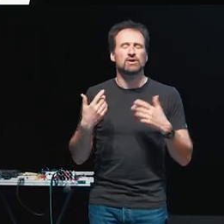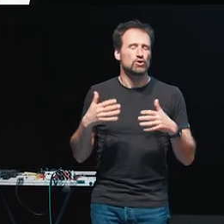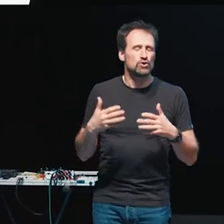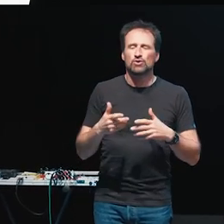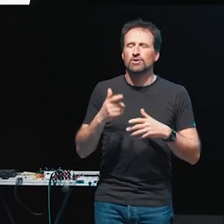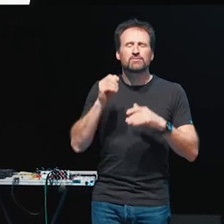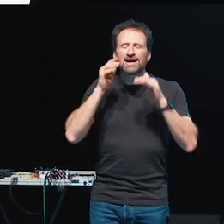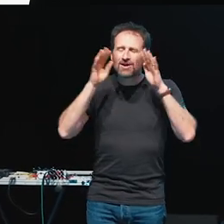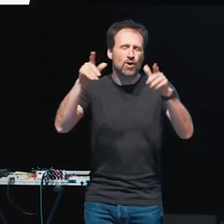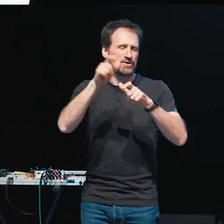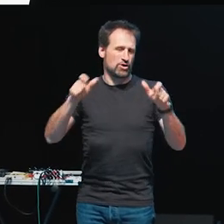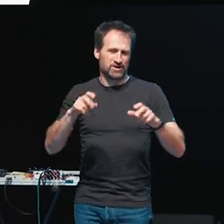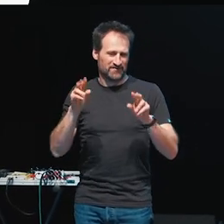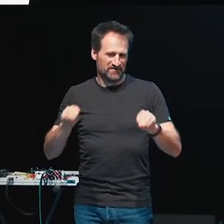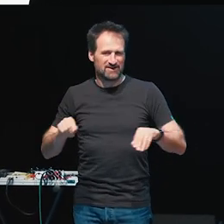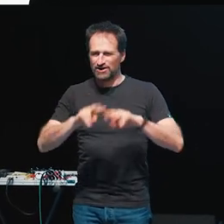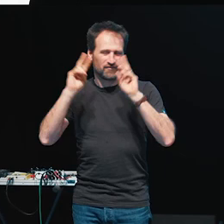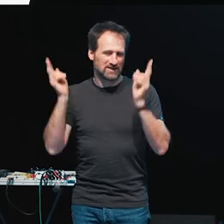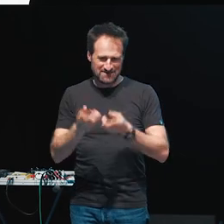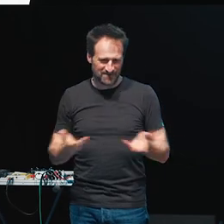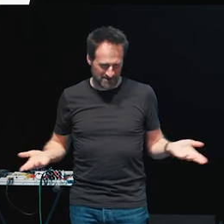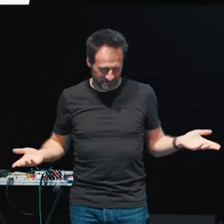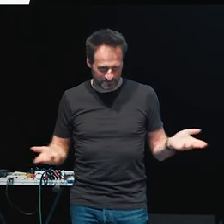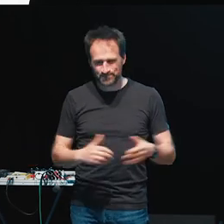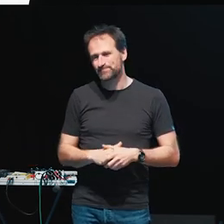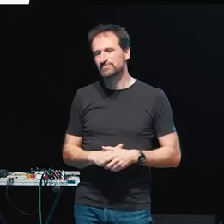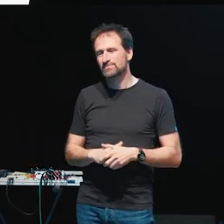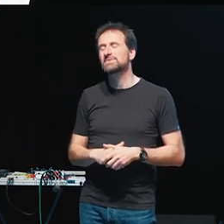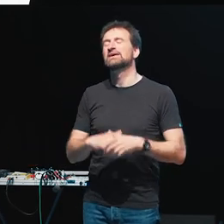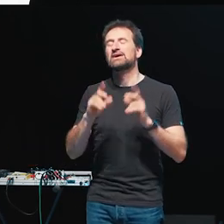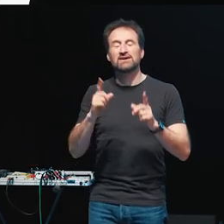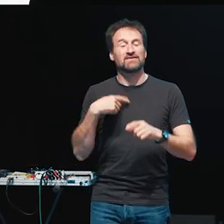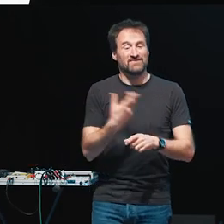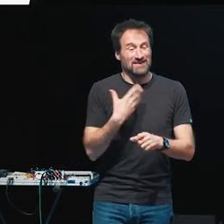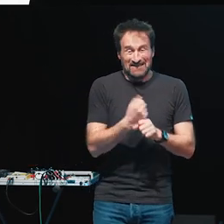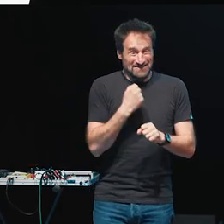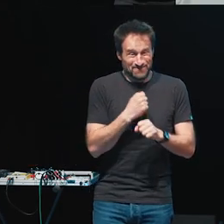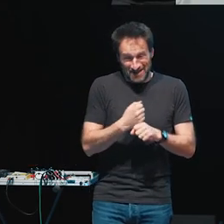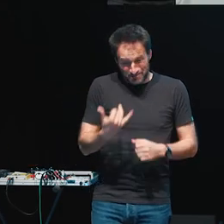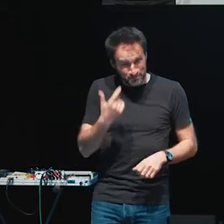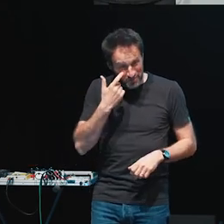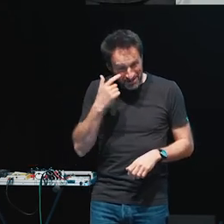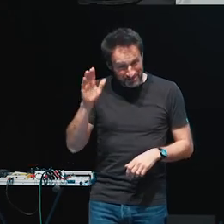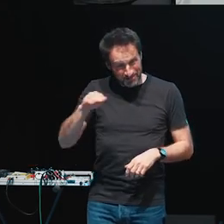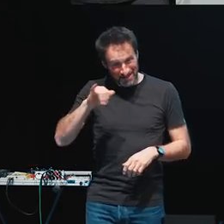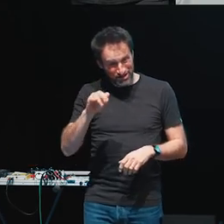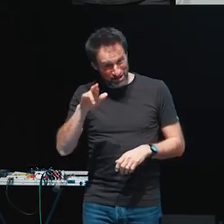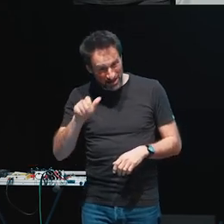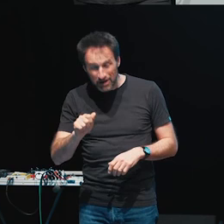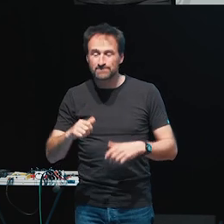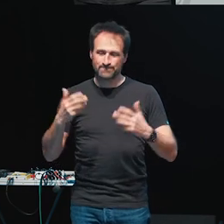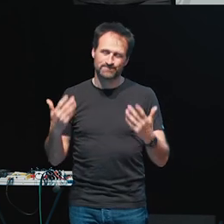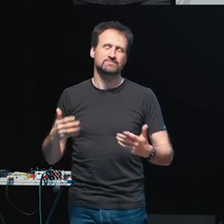millions of people around the world. So what we're currently doing in Jira right now is we're giving it a big